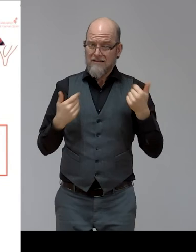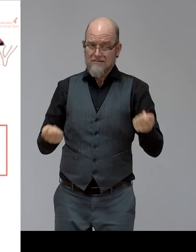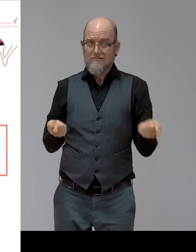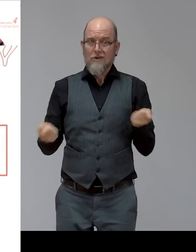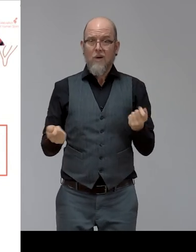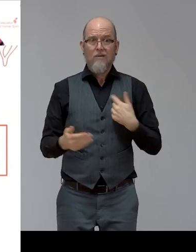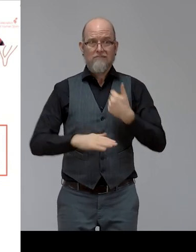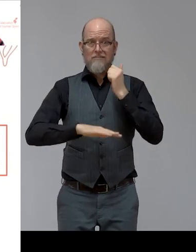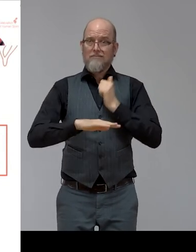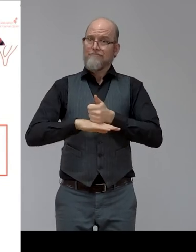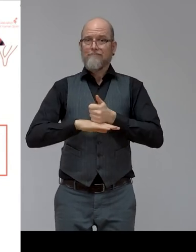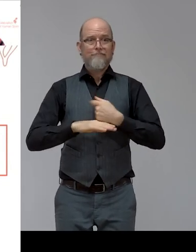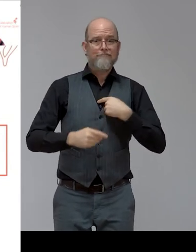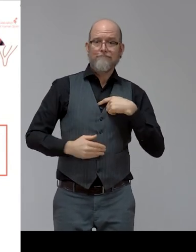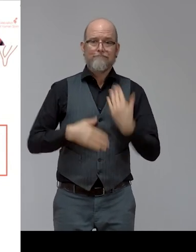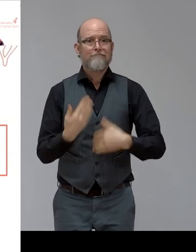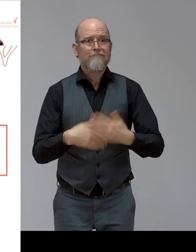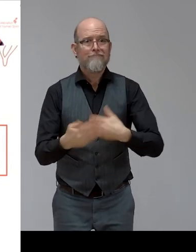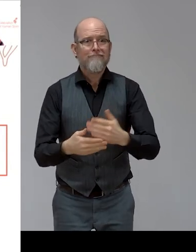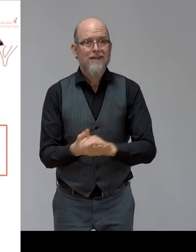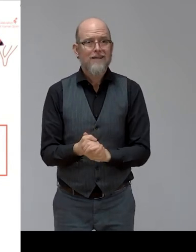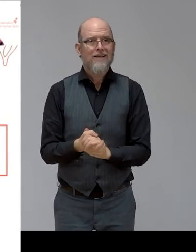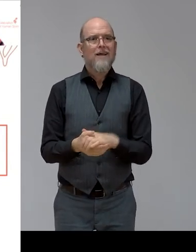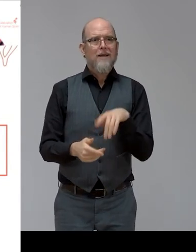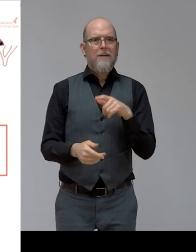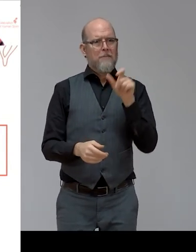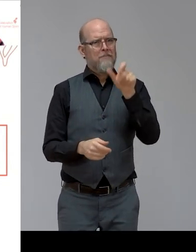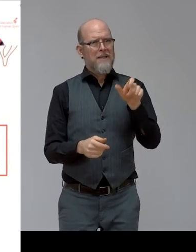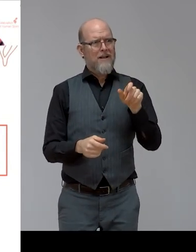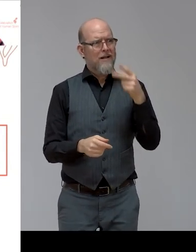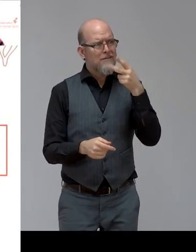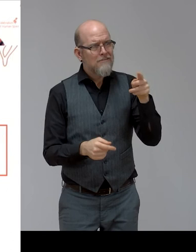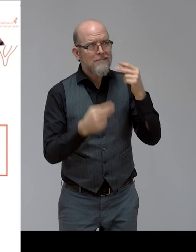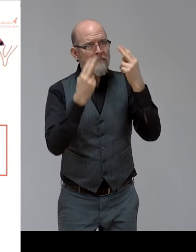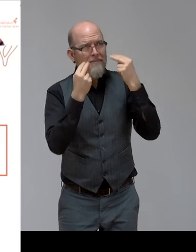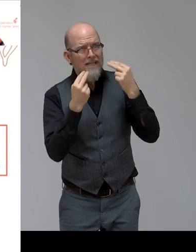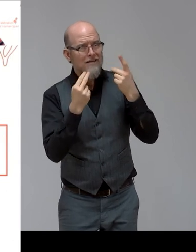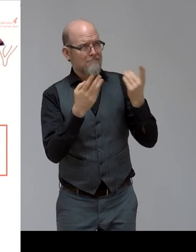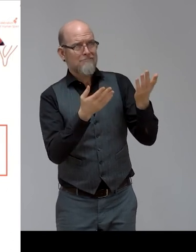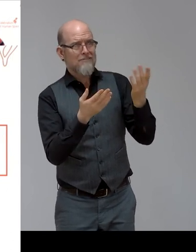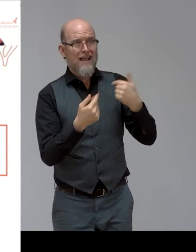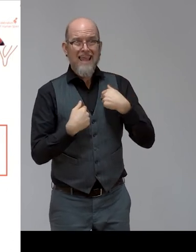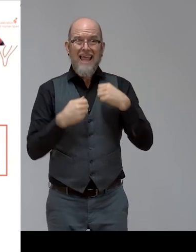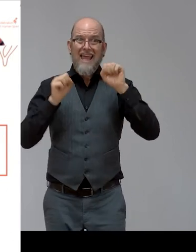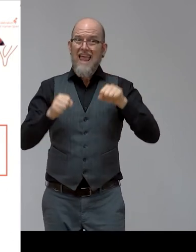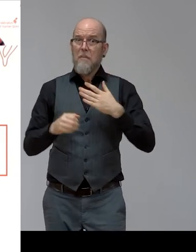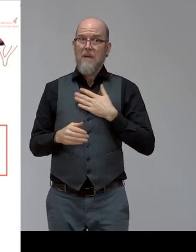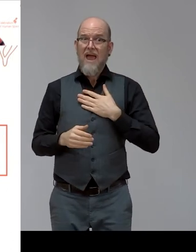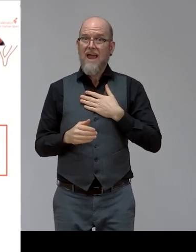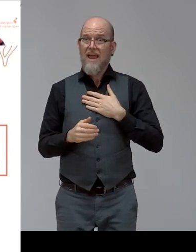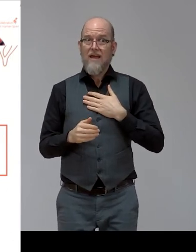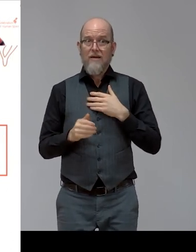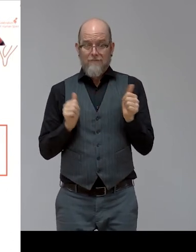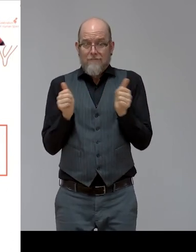mission for persons with vision impairment. Today, I take pride in reading out news to my wife, and I'm a primary breadwinner